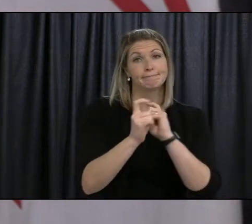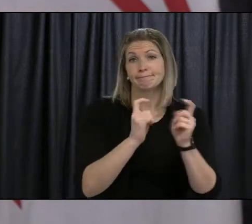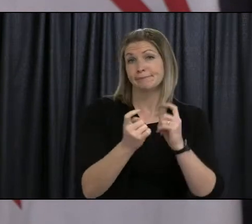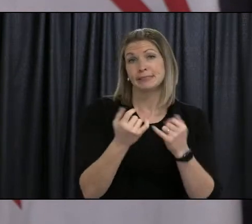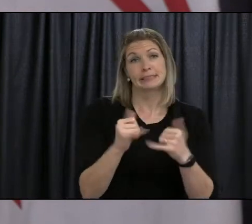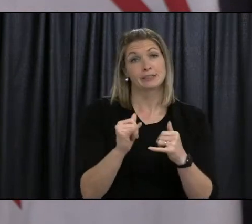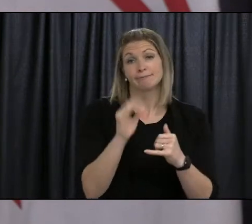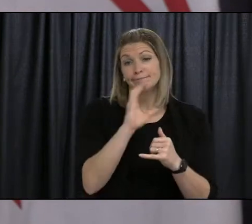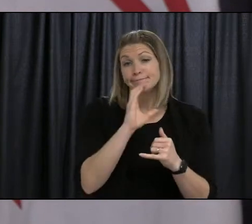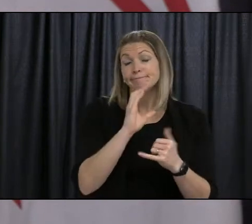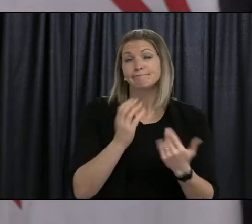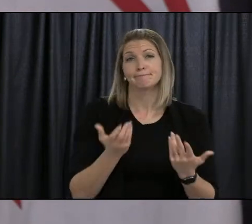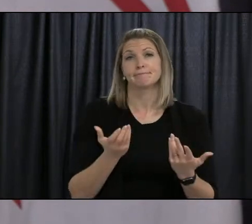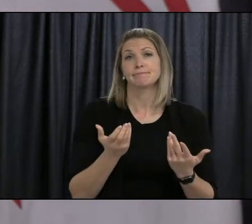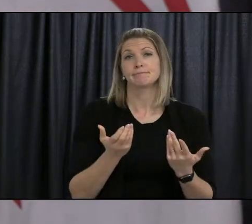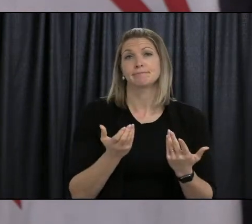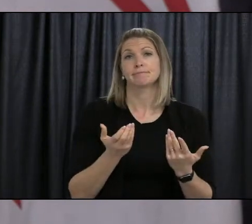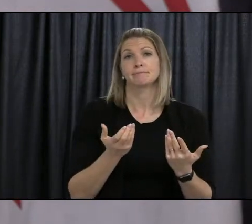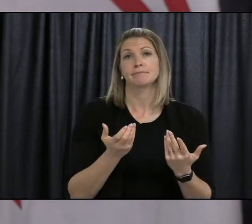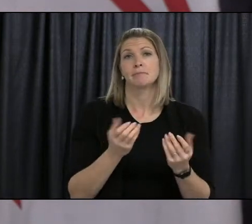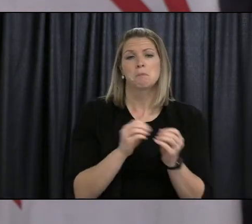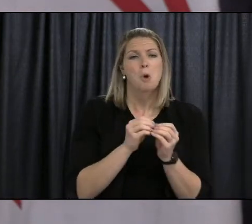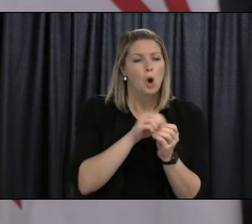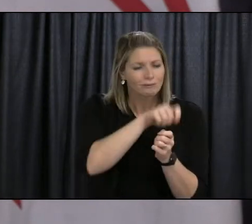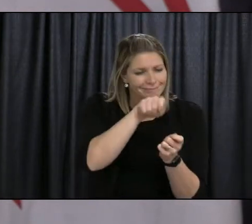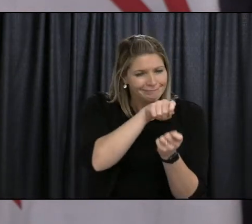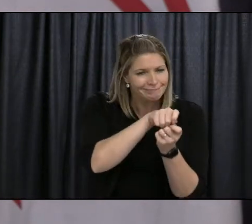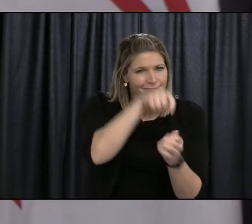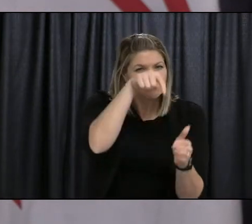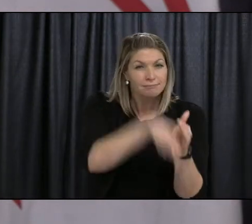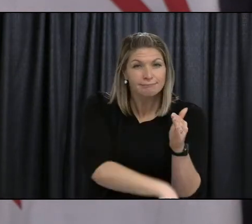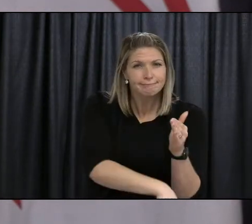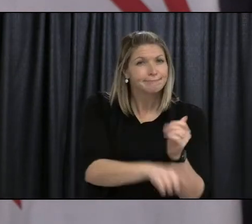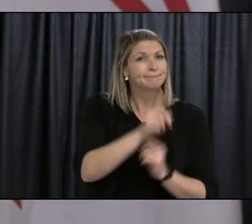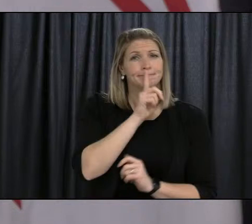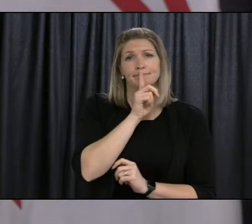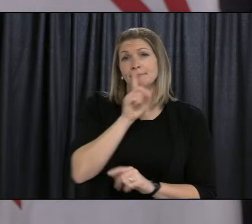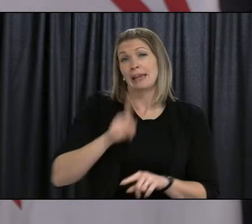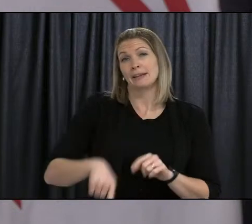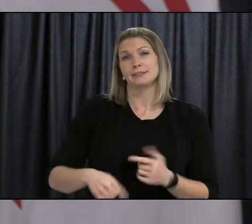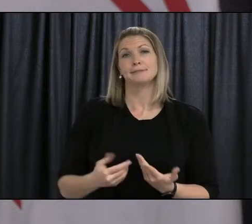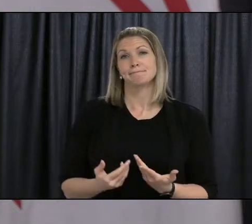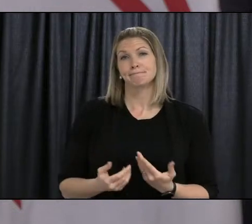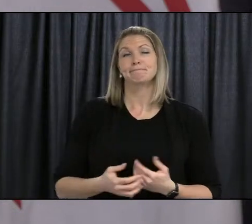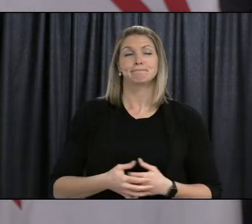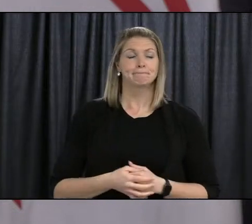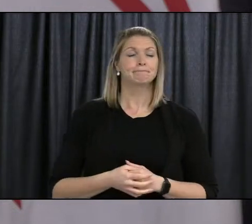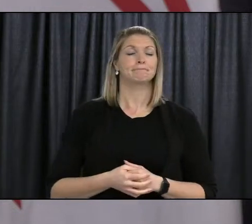so I can't really give any further detail on that at this point.